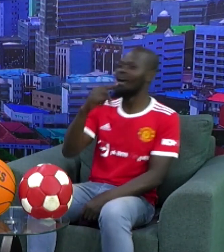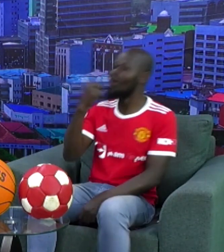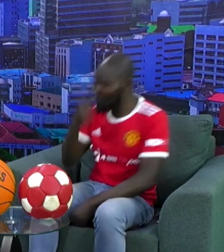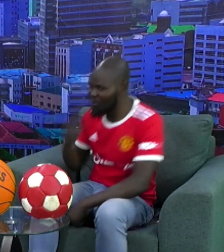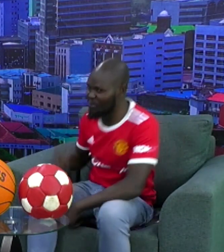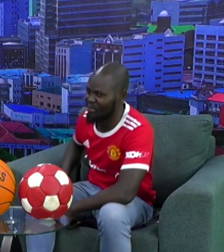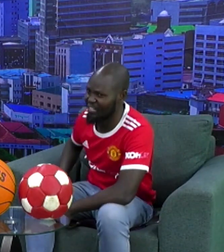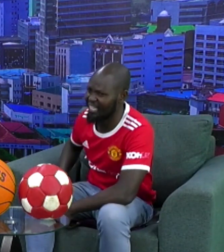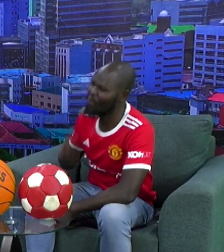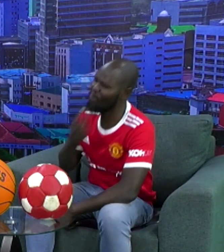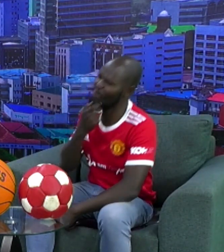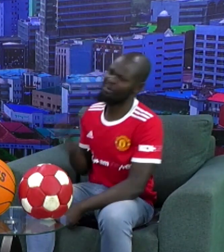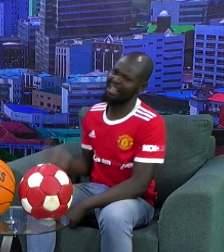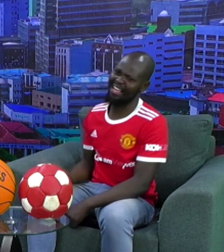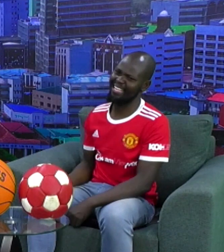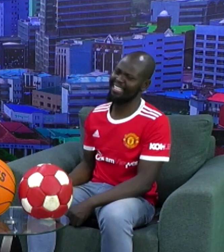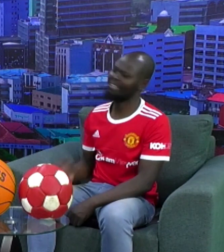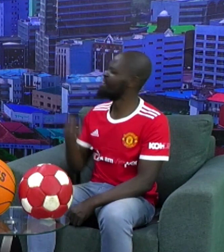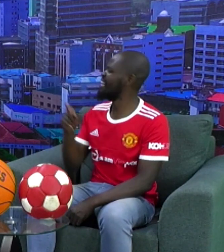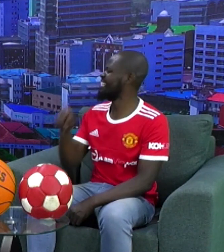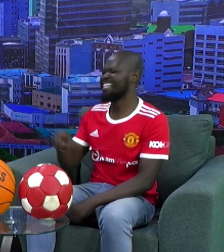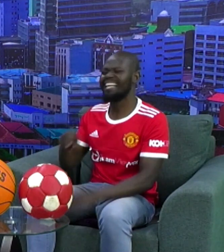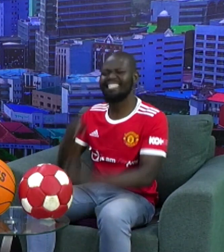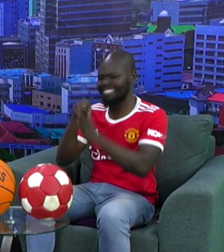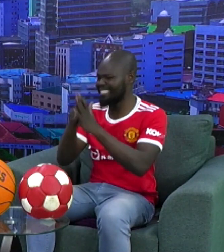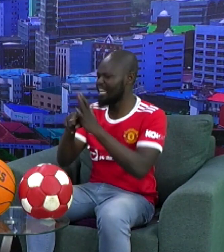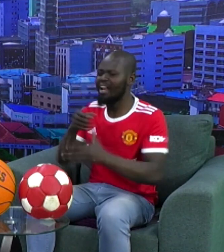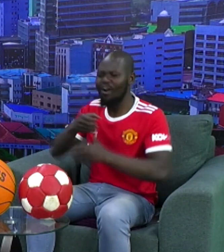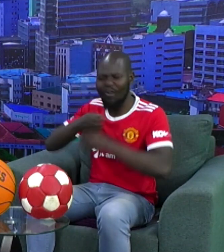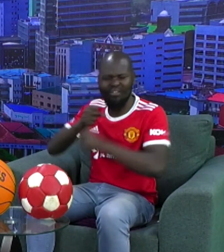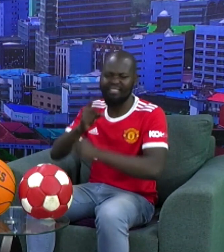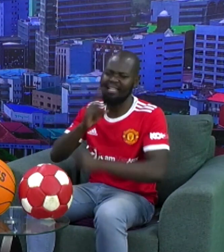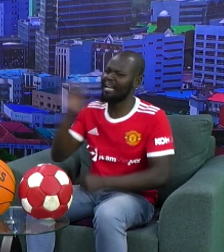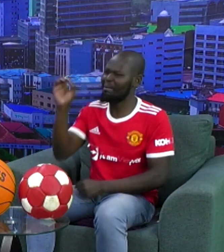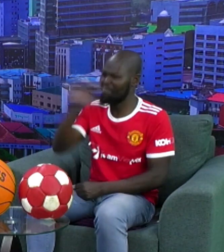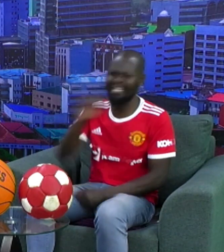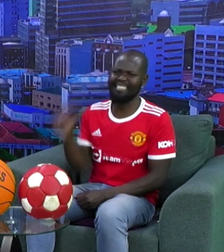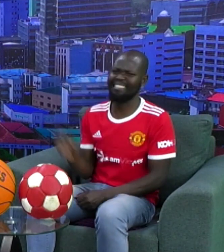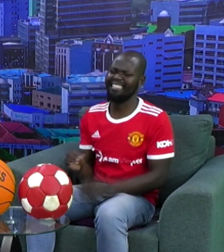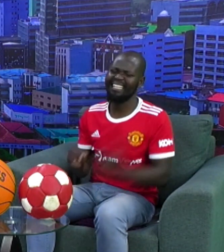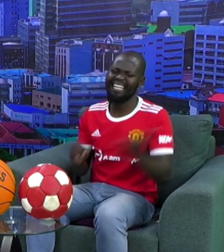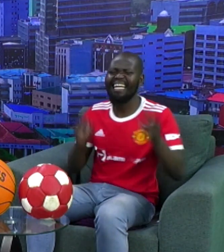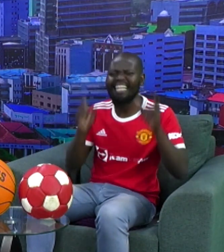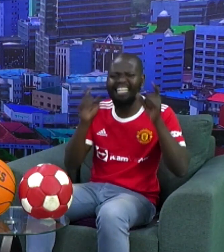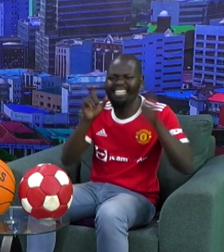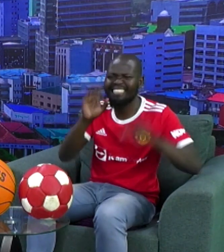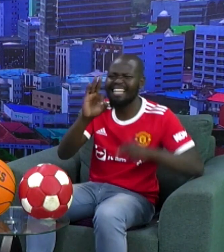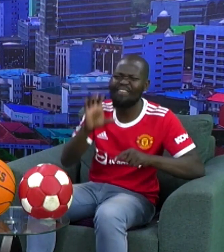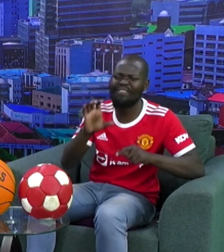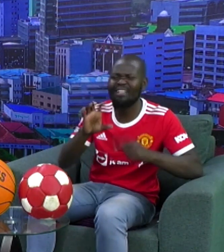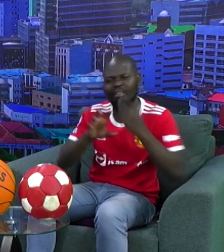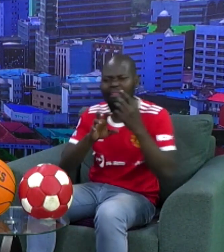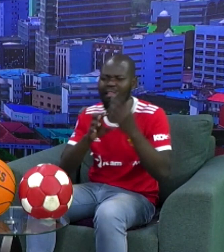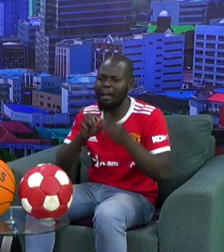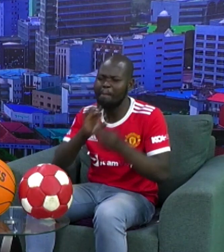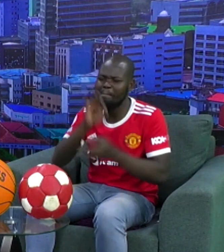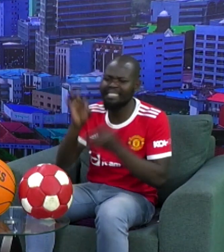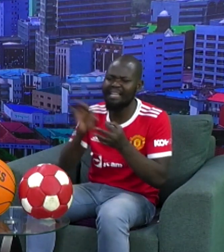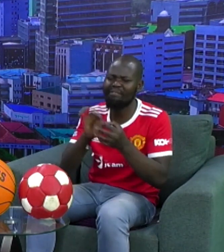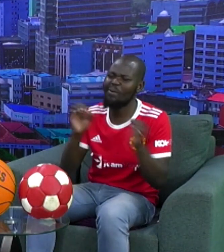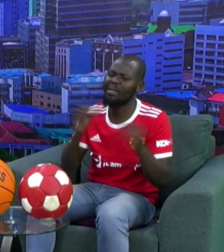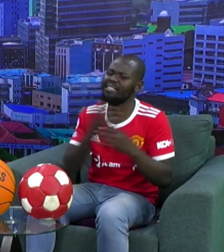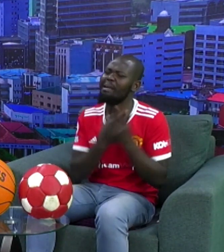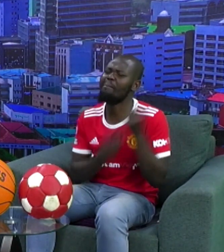Benson is there. Right. Benson Ninani is top scorer, yes. The confidence is there. Tusker